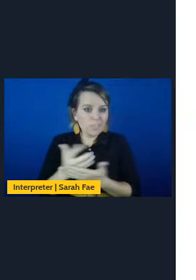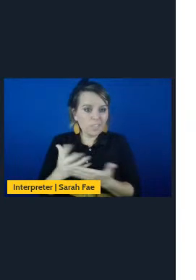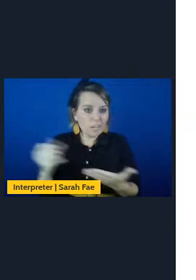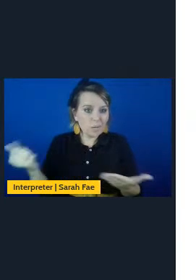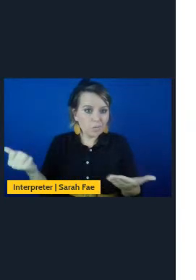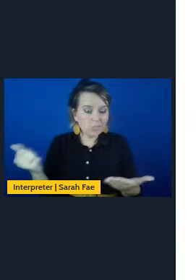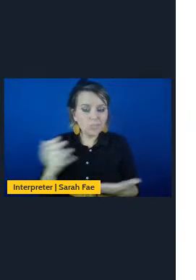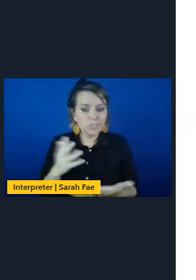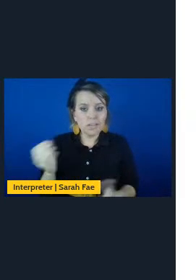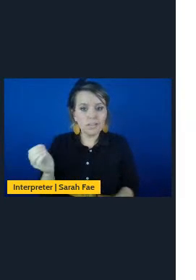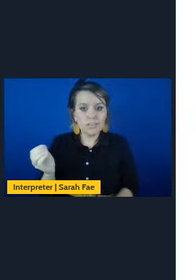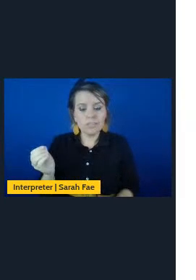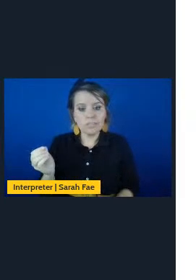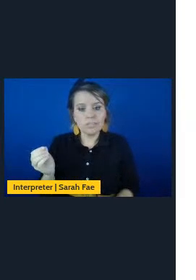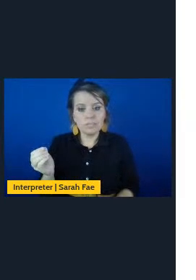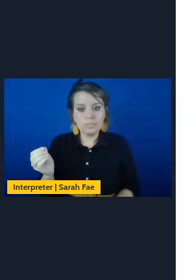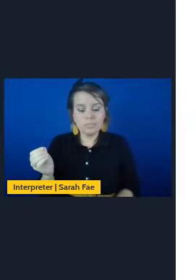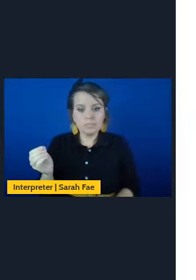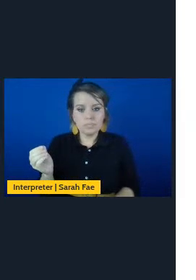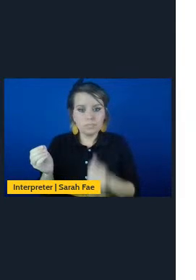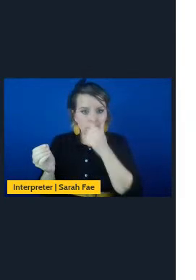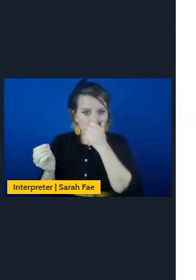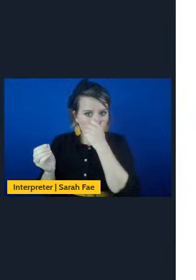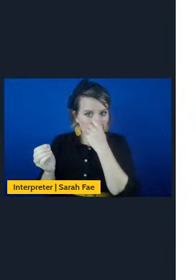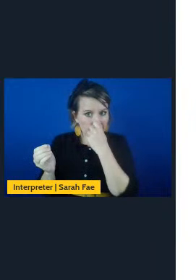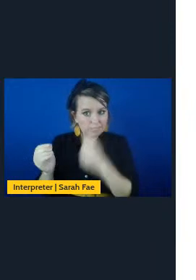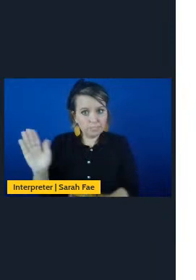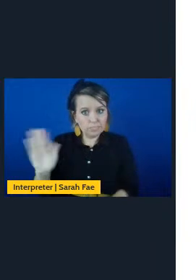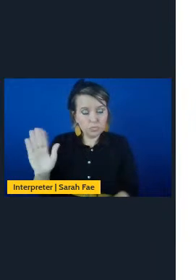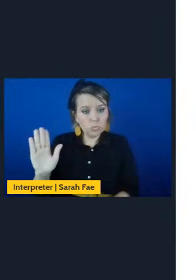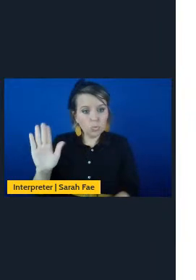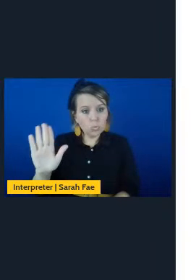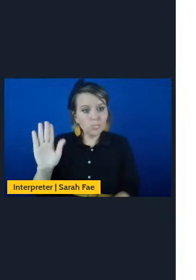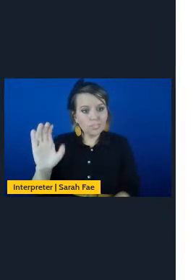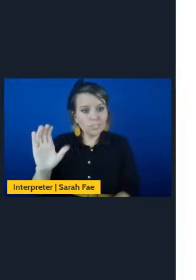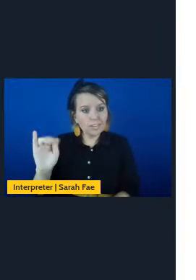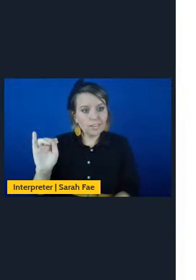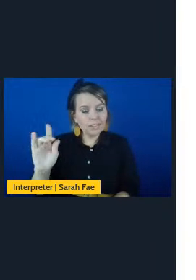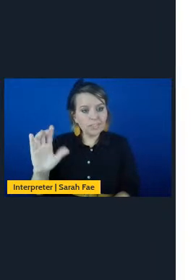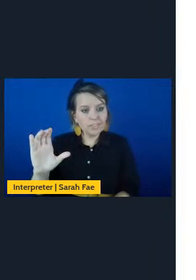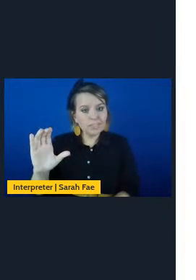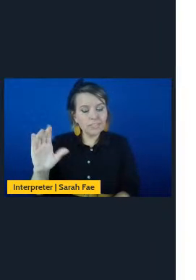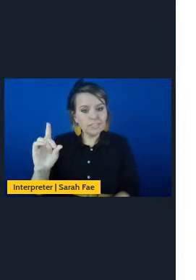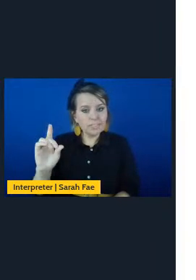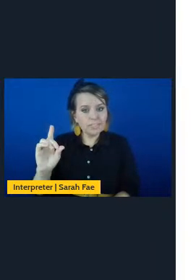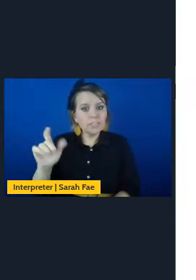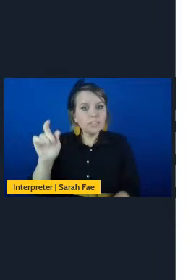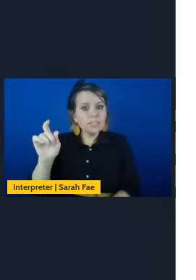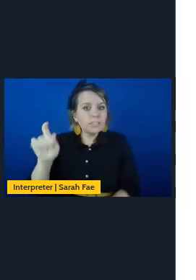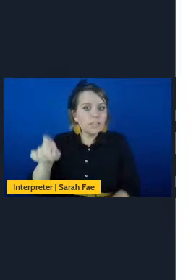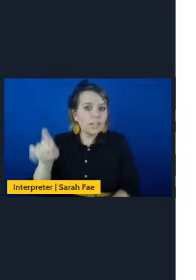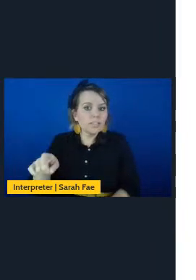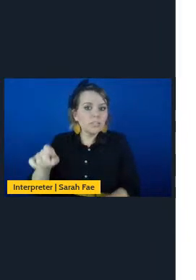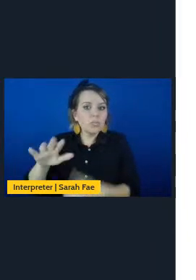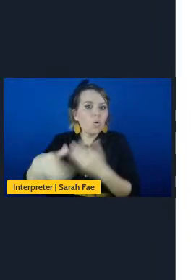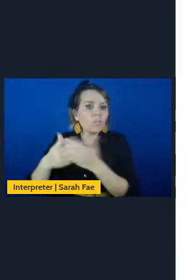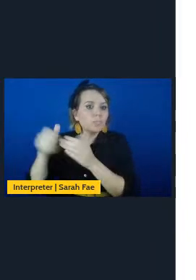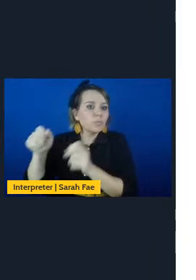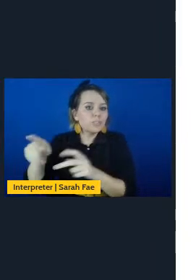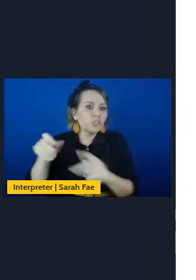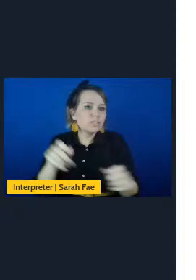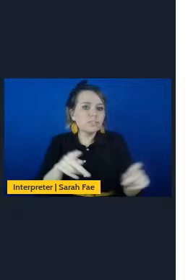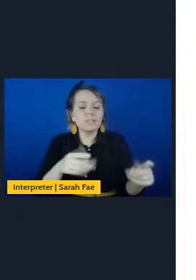and your CI/CD needs quite broad permissions to deploy all the services that you need.